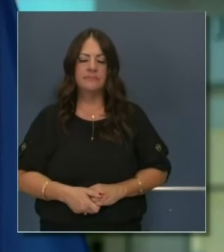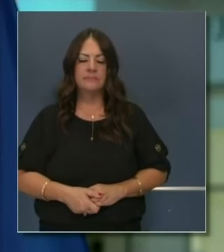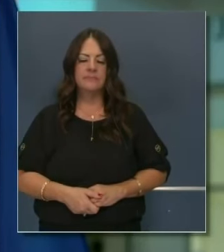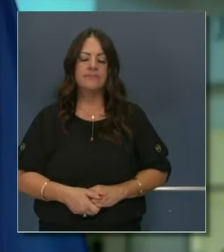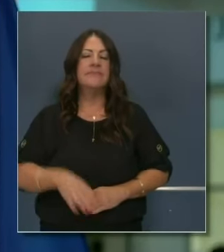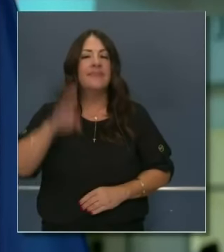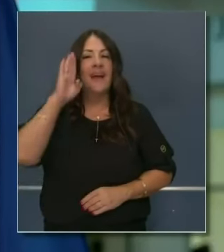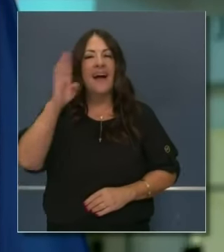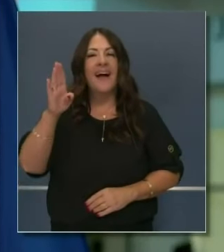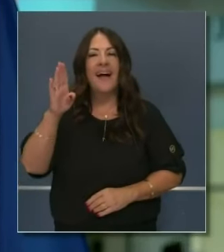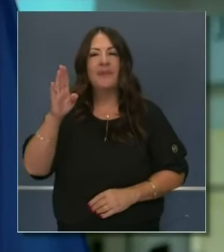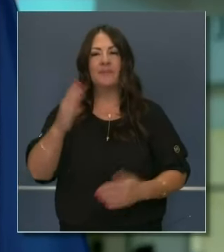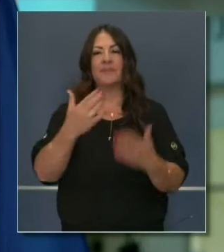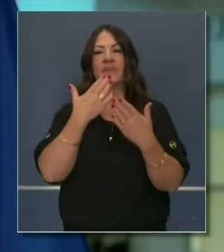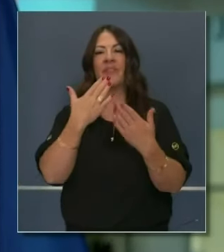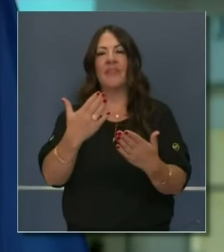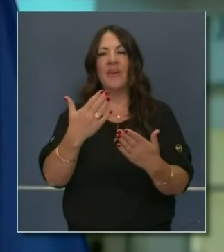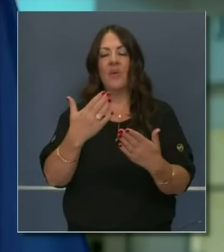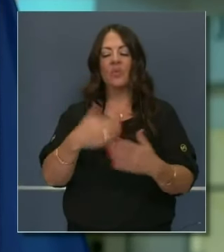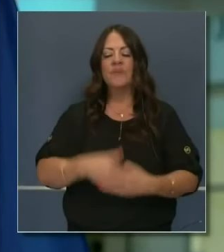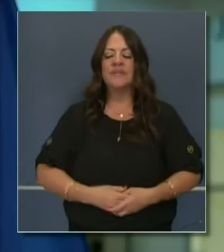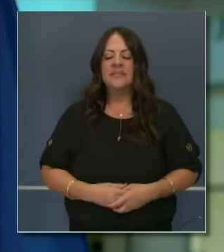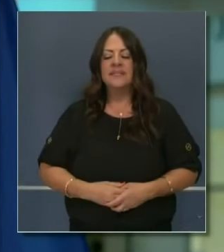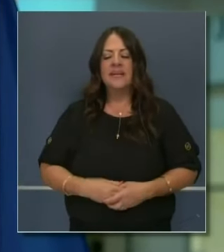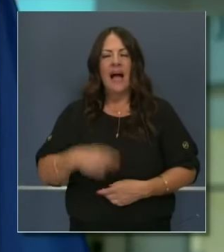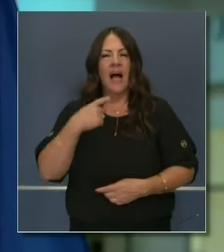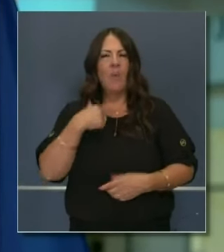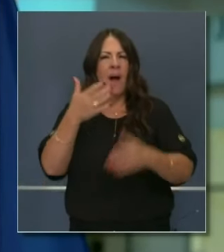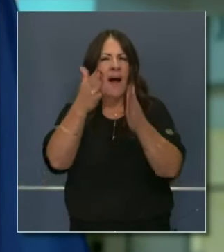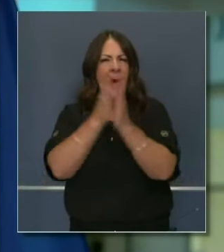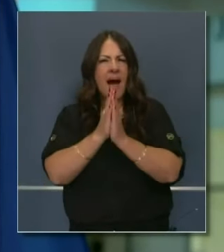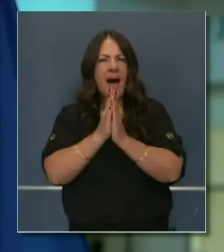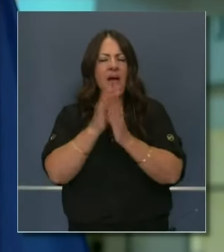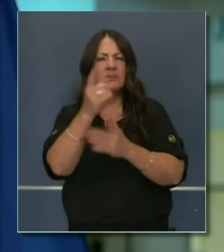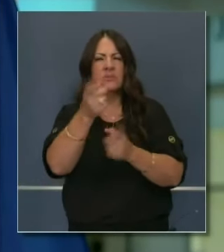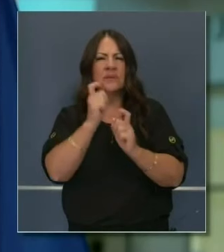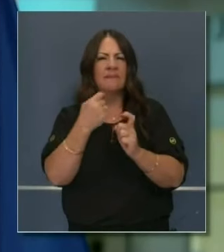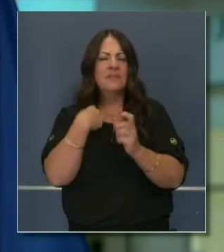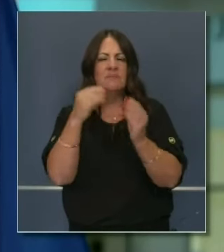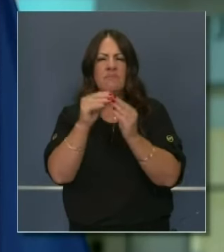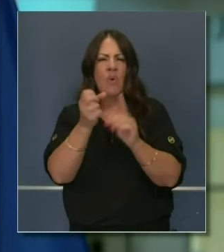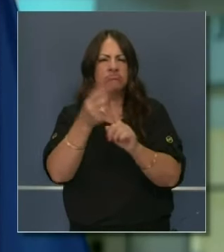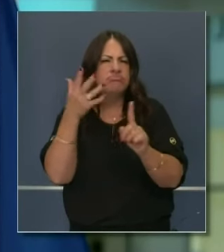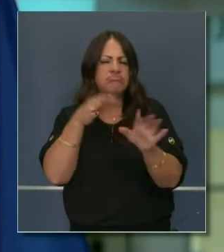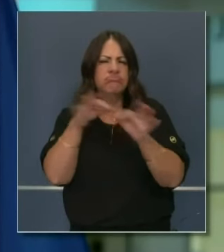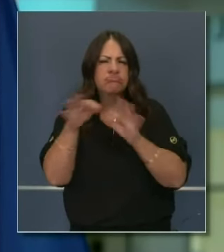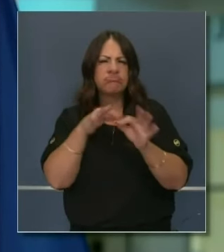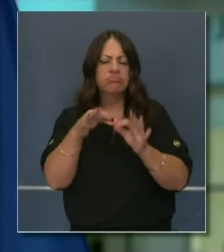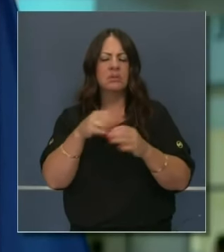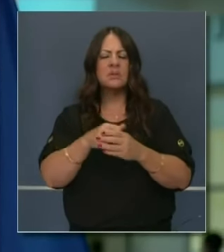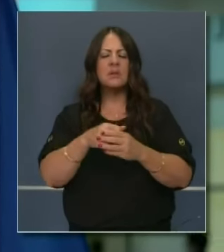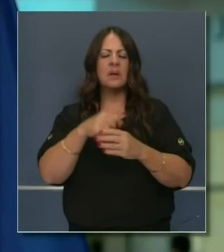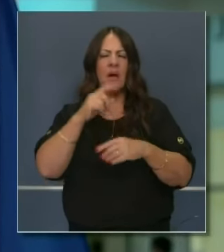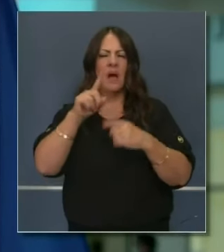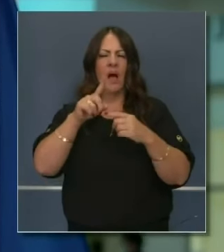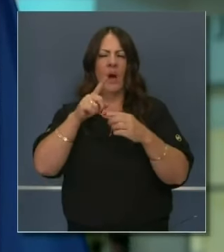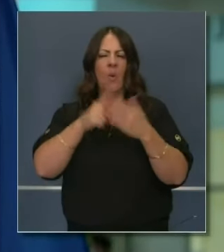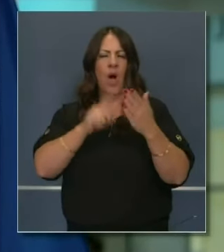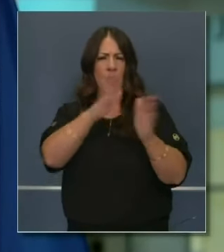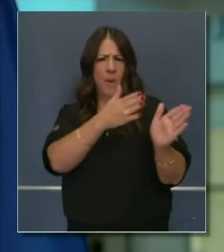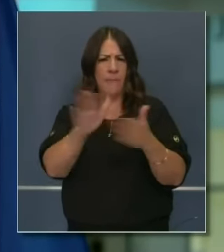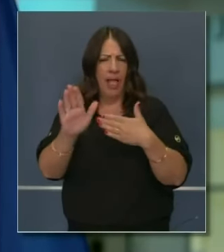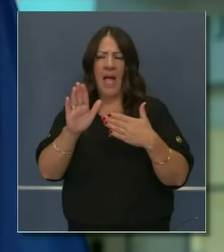Hi, Governor. Thank you for taking our questions. I wanted to ask for a little more detail on the phases of the vaccine distribution